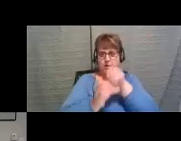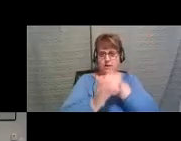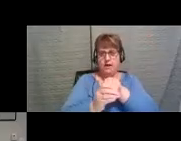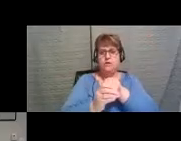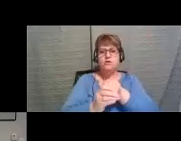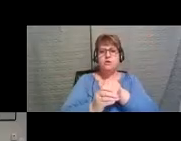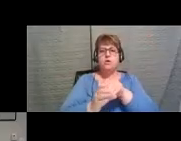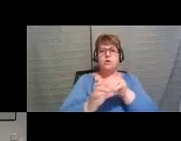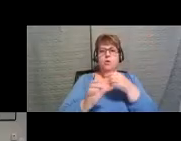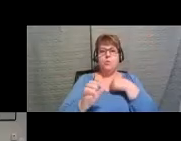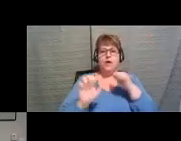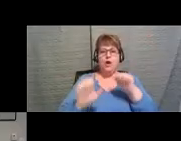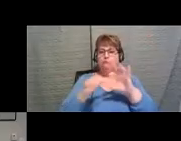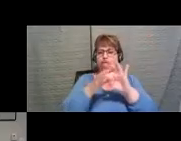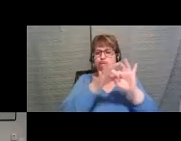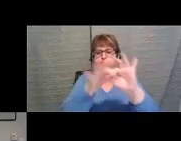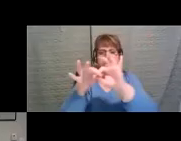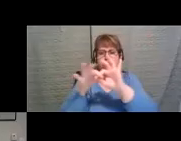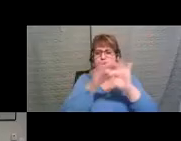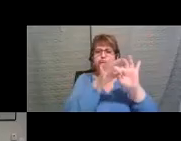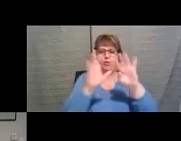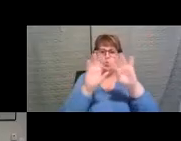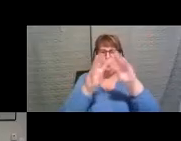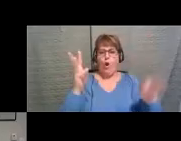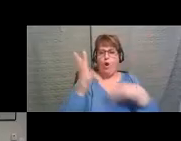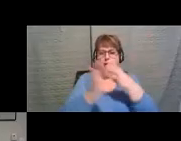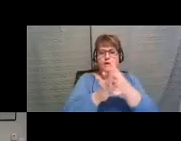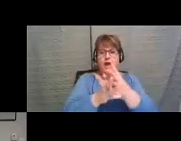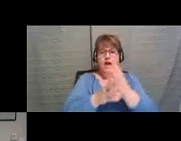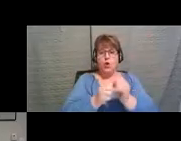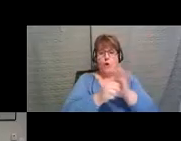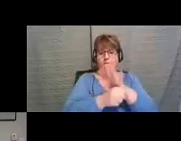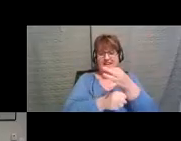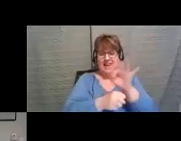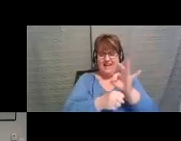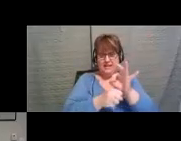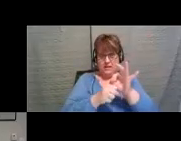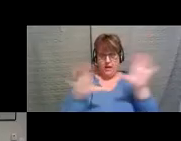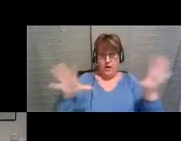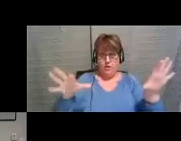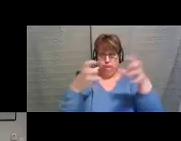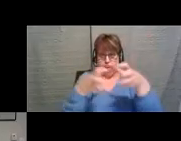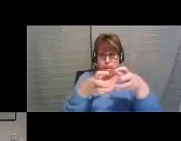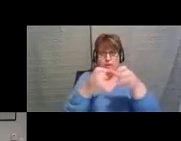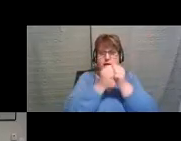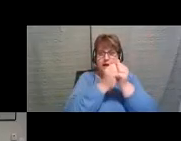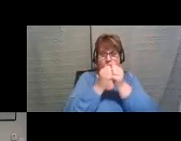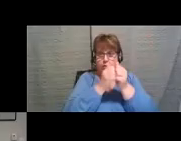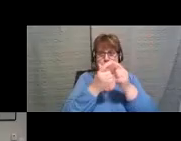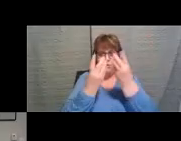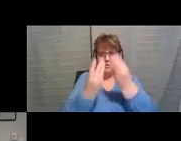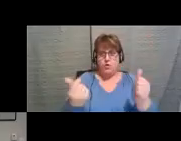our being a globally connected world and with COVID-19 uniting the world to solve an issue, global health has never been more